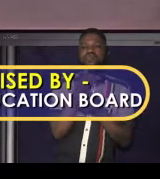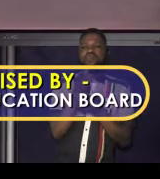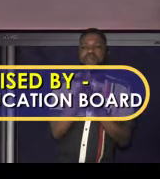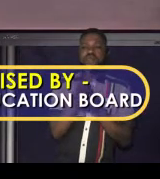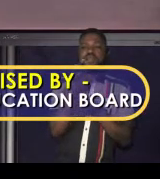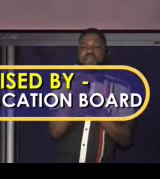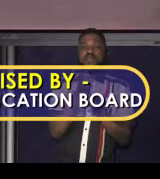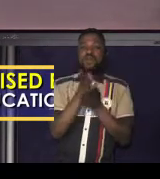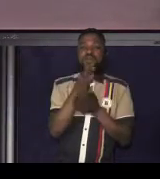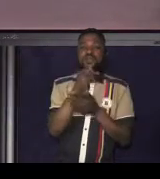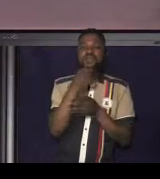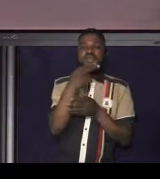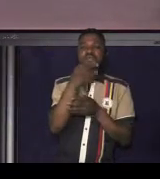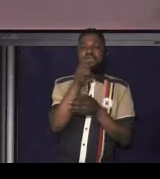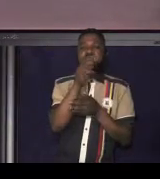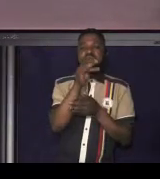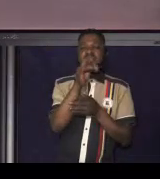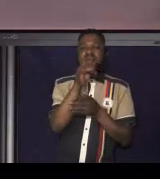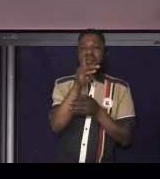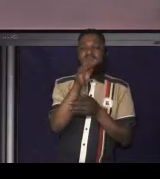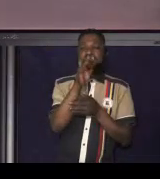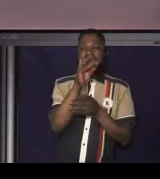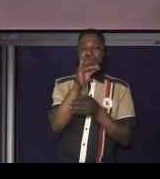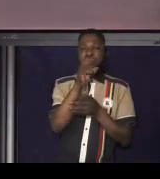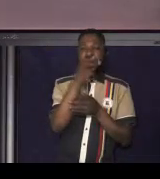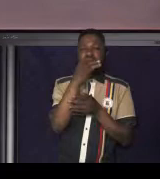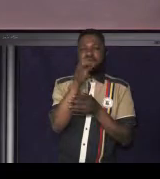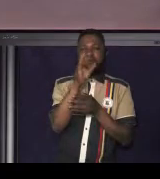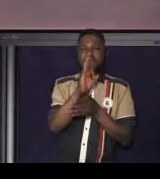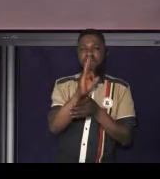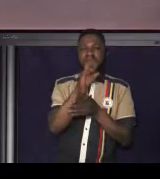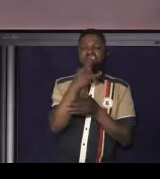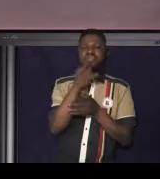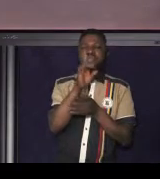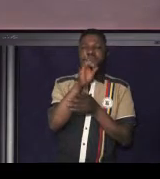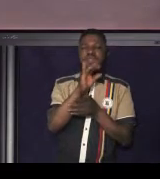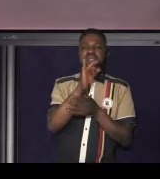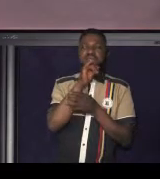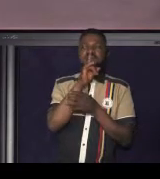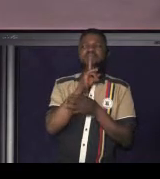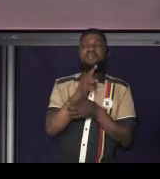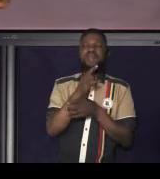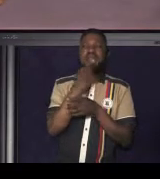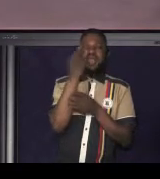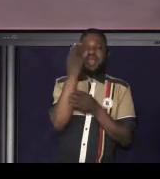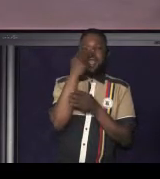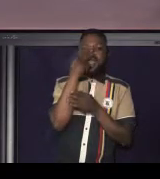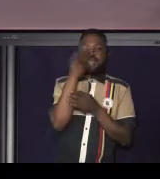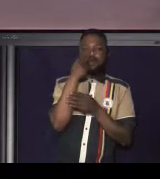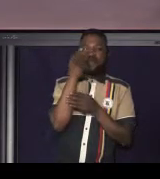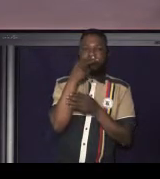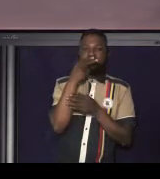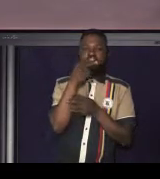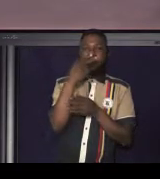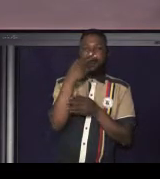correct. The correct pronunciation is handkerchief. The D is silent. Handsome.